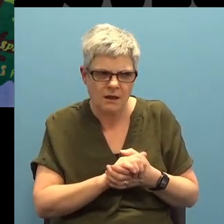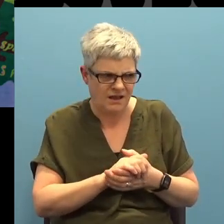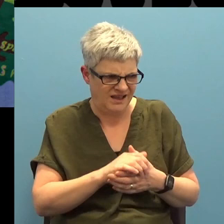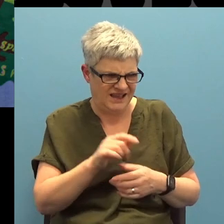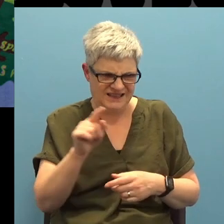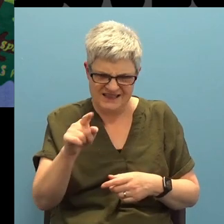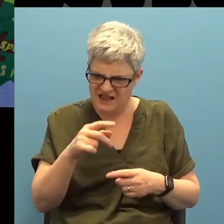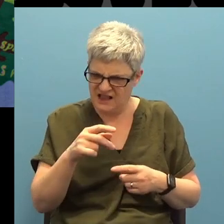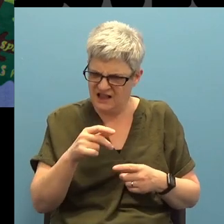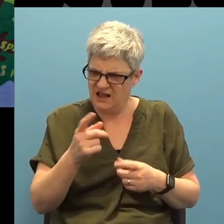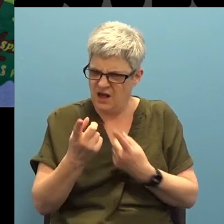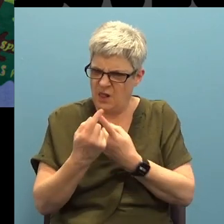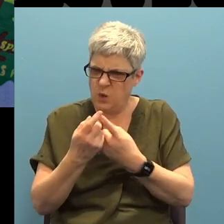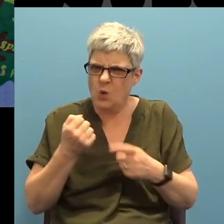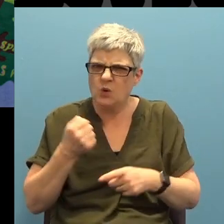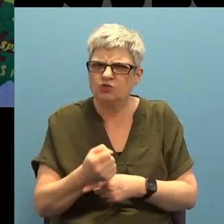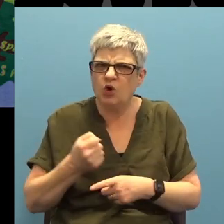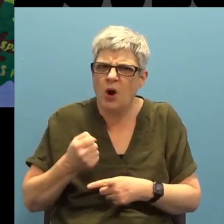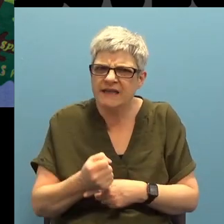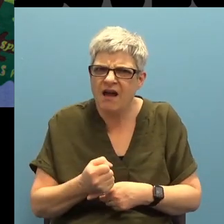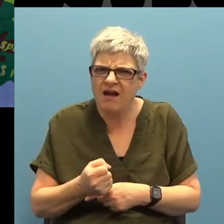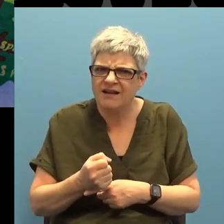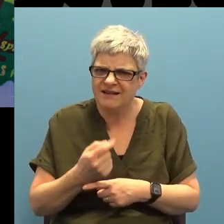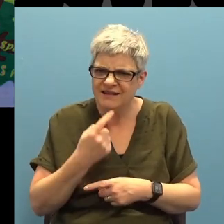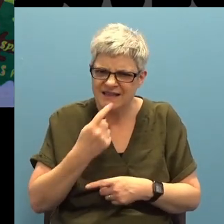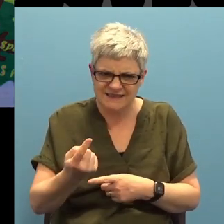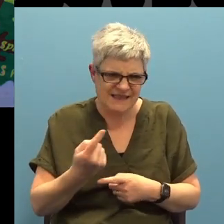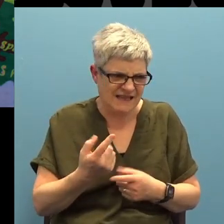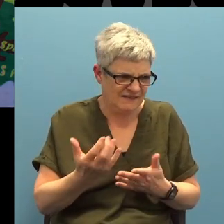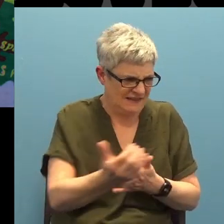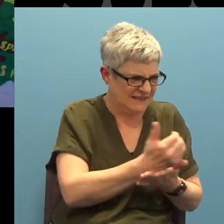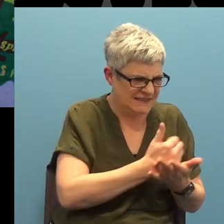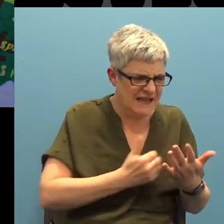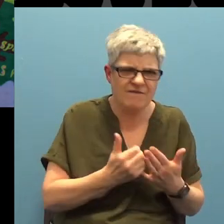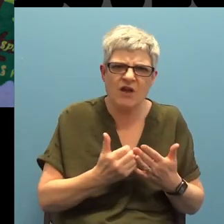guy decided to come back and say he's the hoped for savior of the